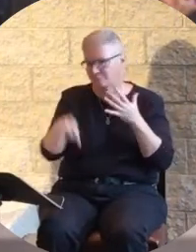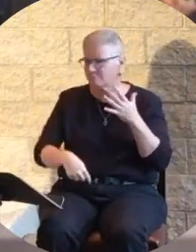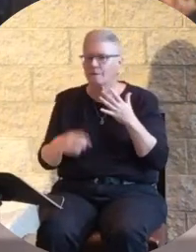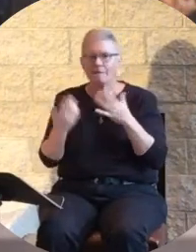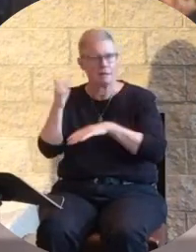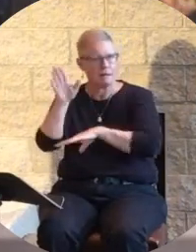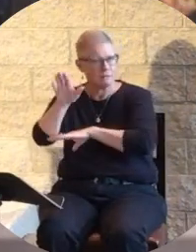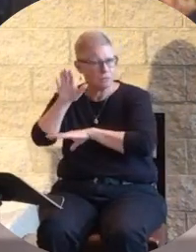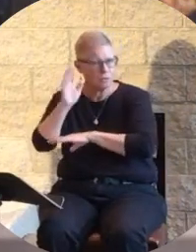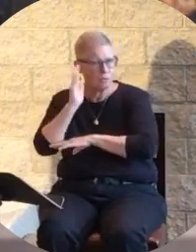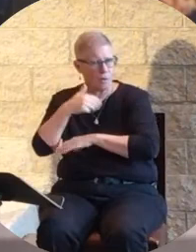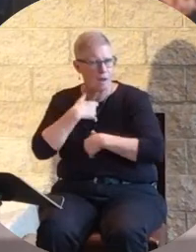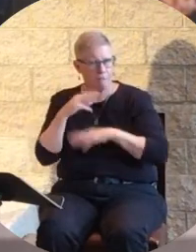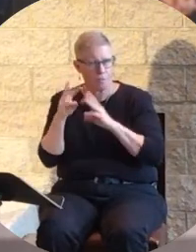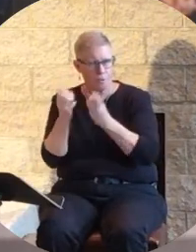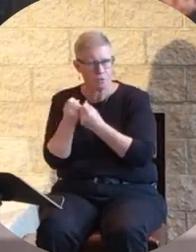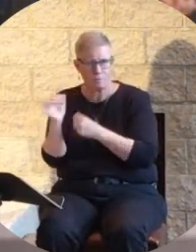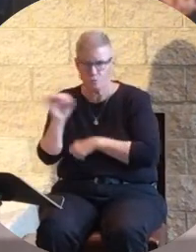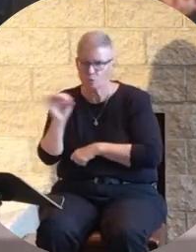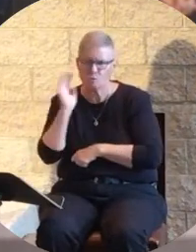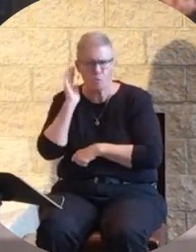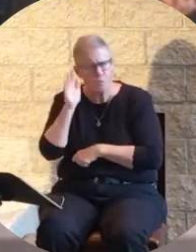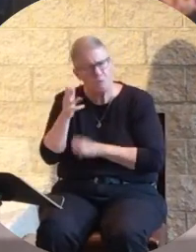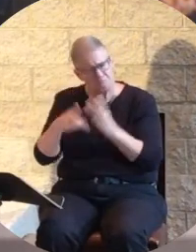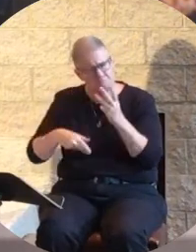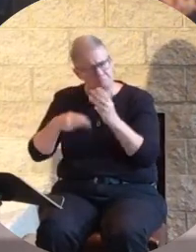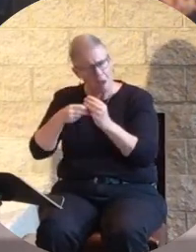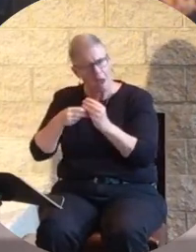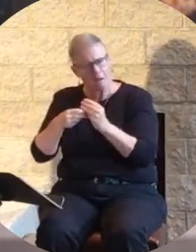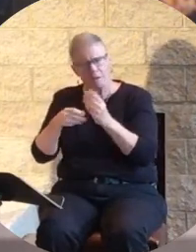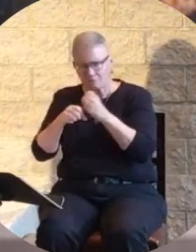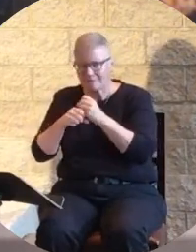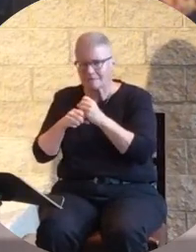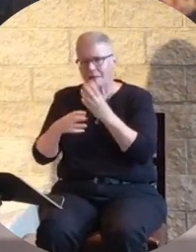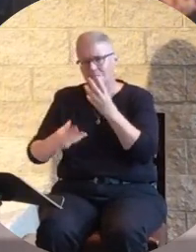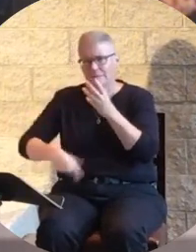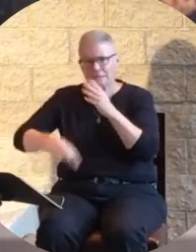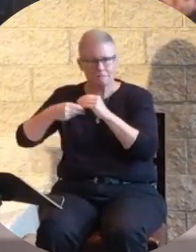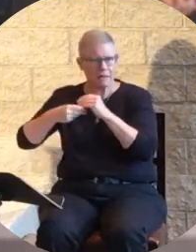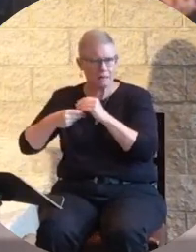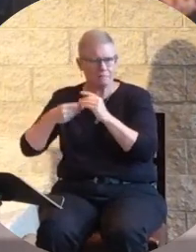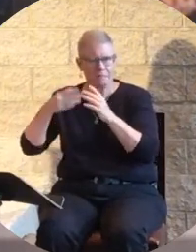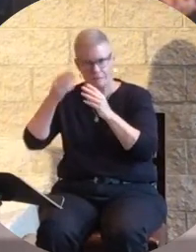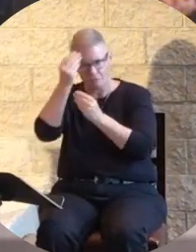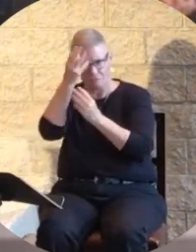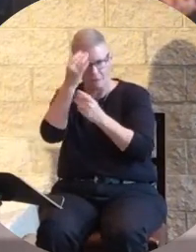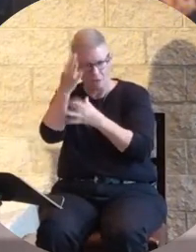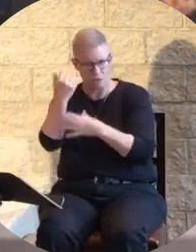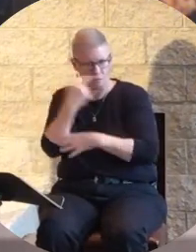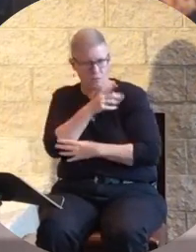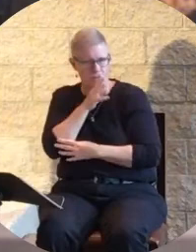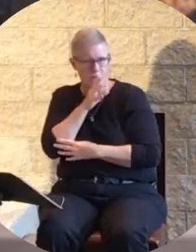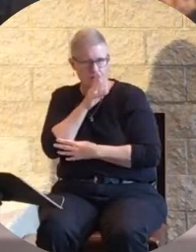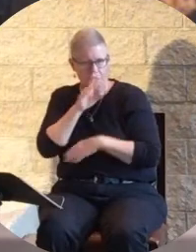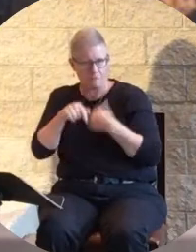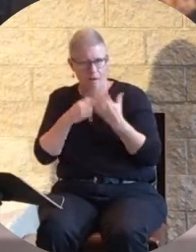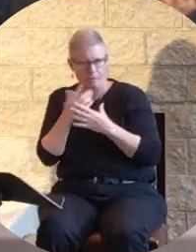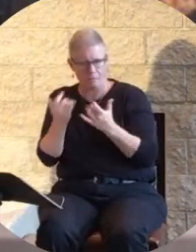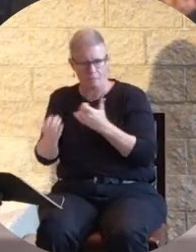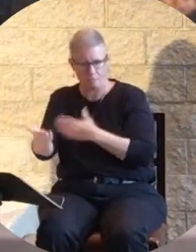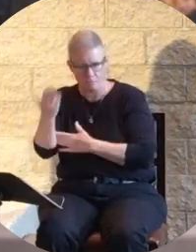that will follow on to some of the things I said this morning, and that starts at 11. Join Mike in that. So join